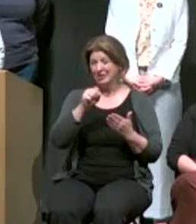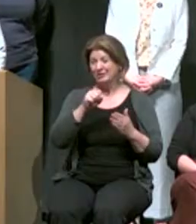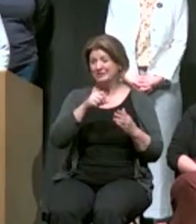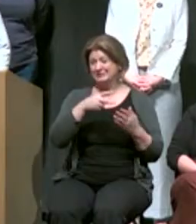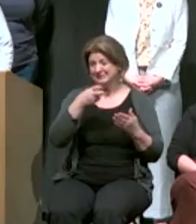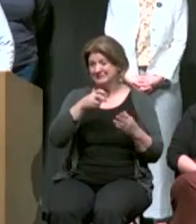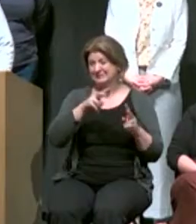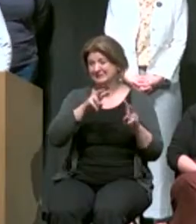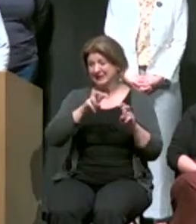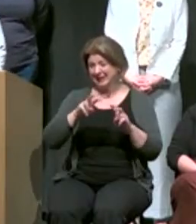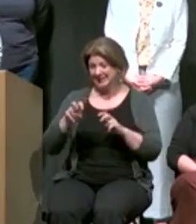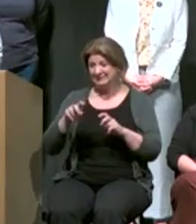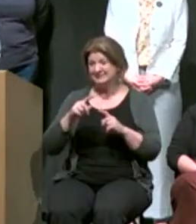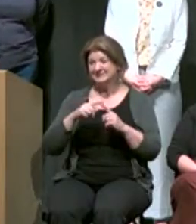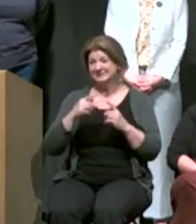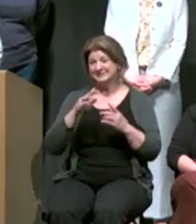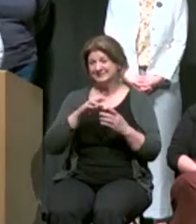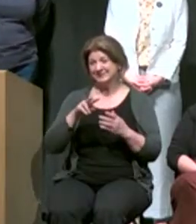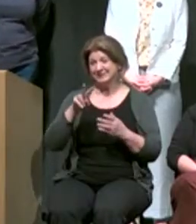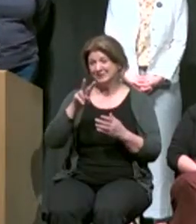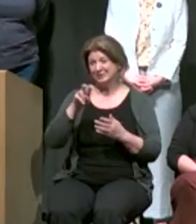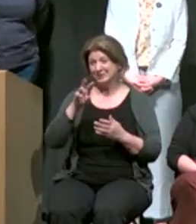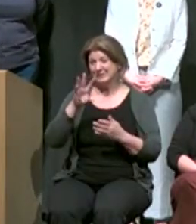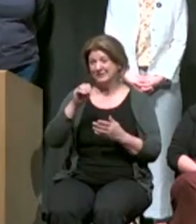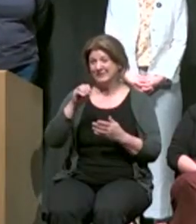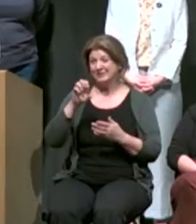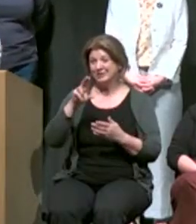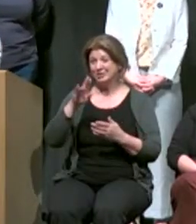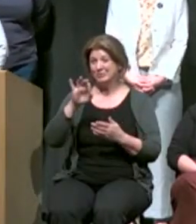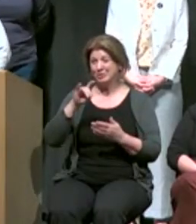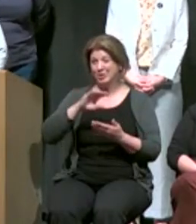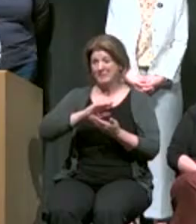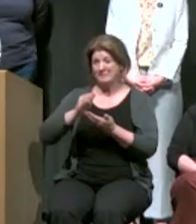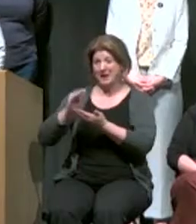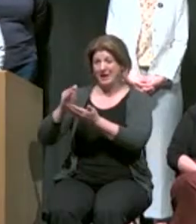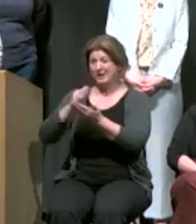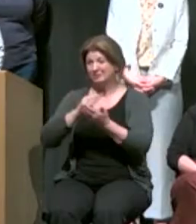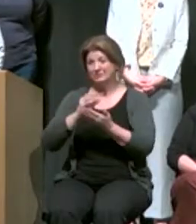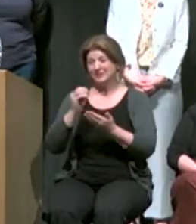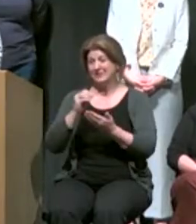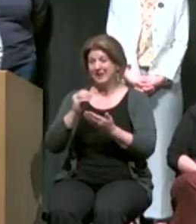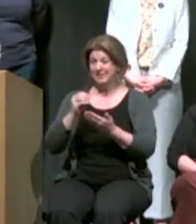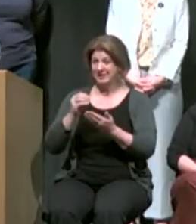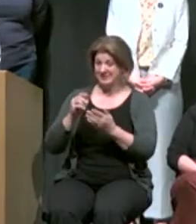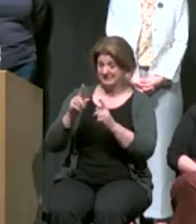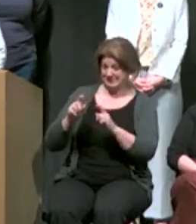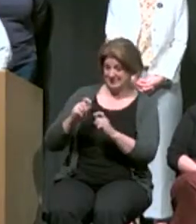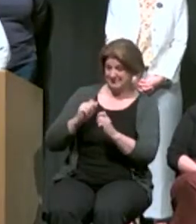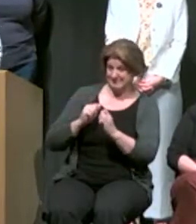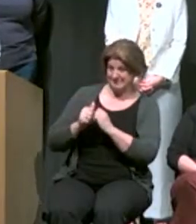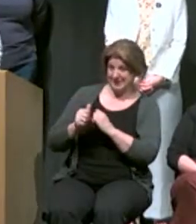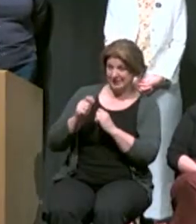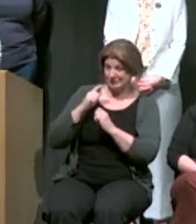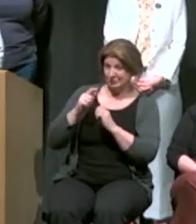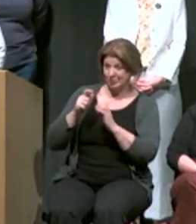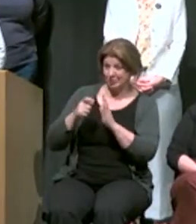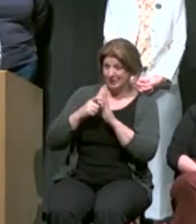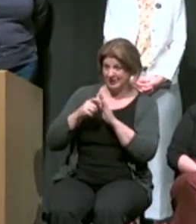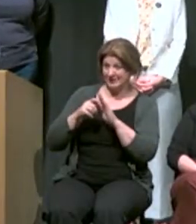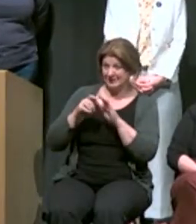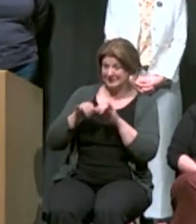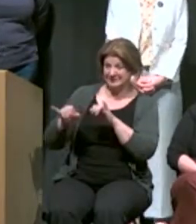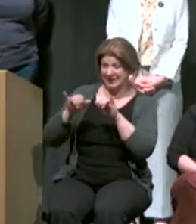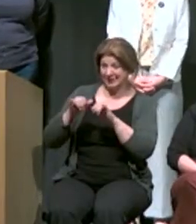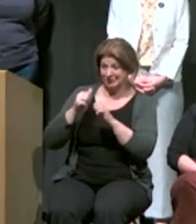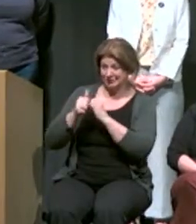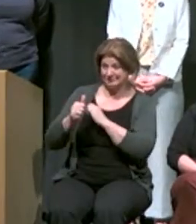it in 250 cubic yard piles, and nothing has passed for residential standards. So it's all staying